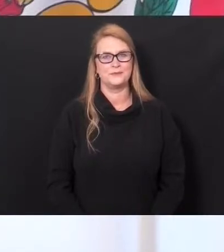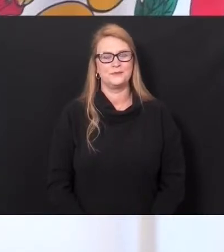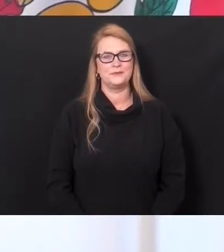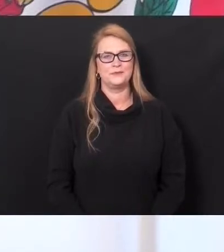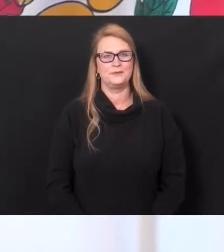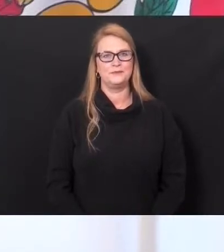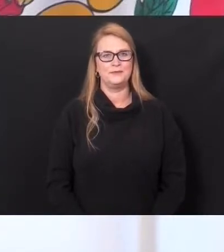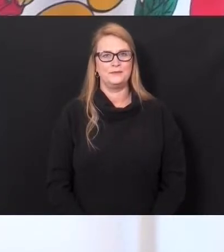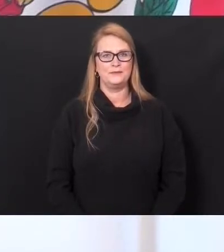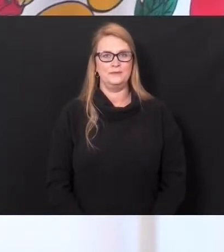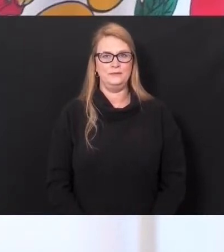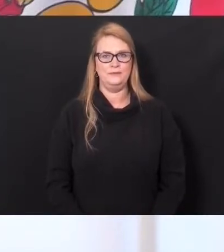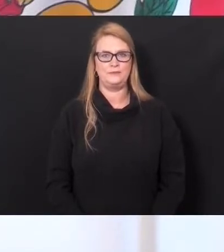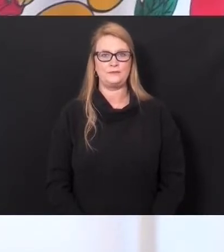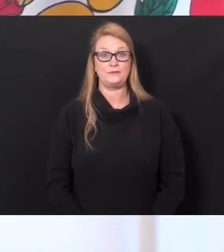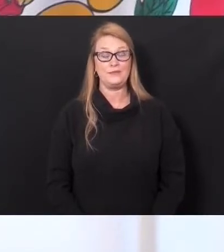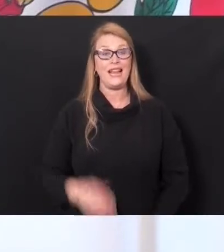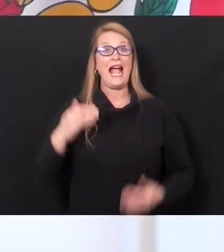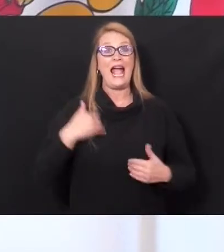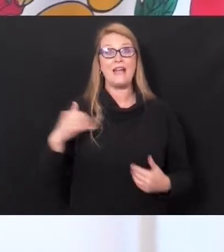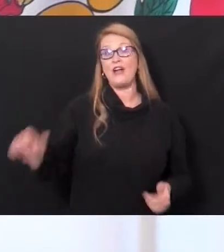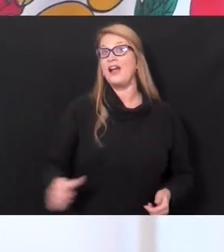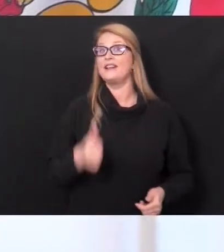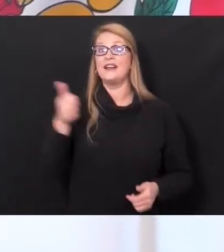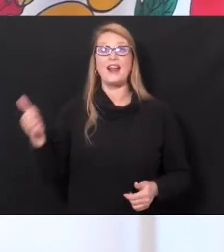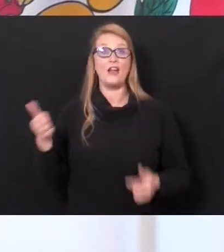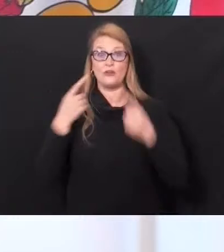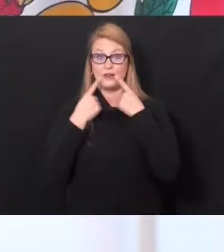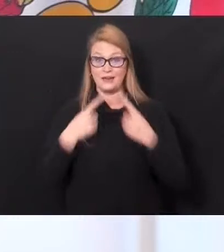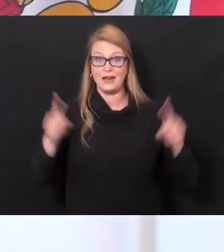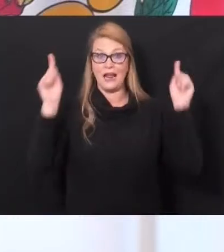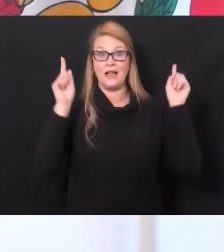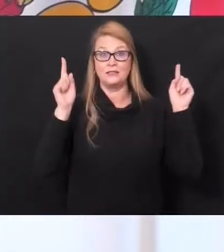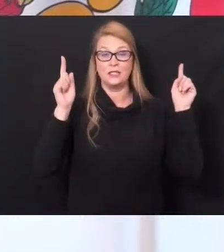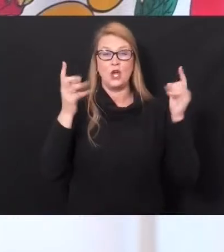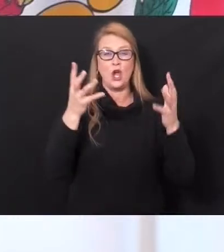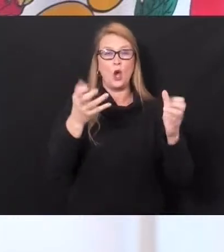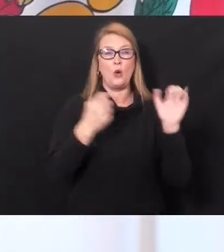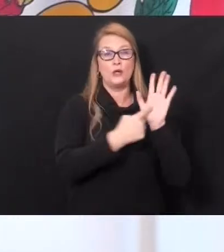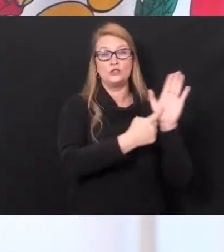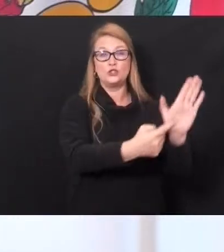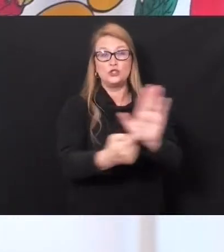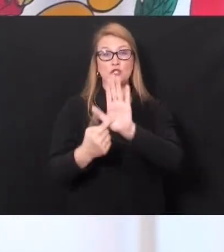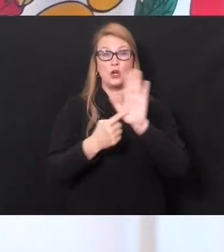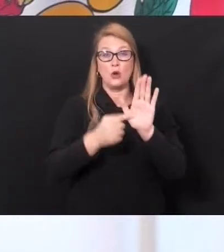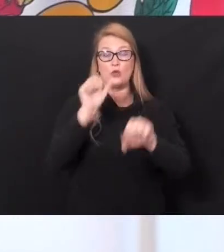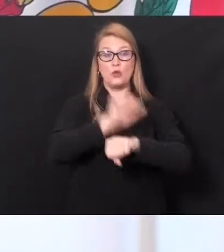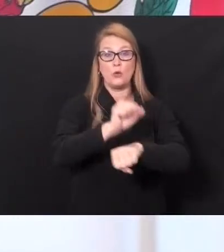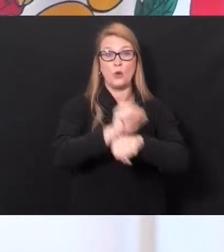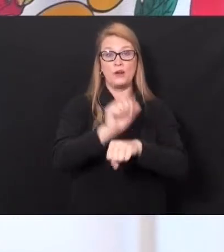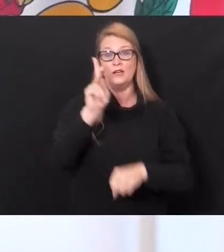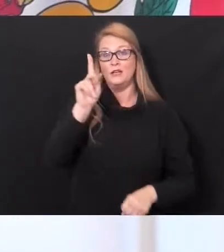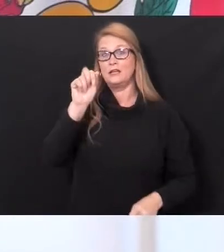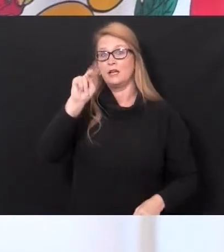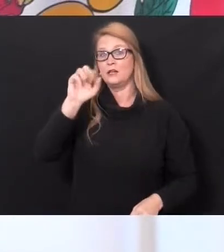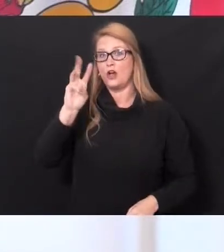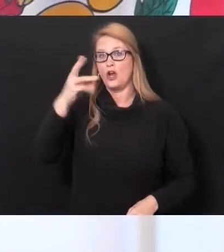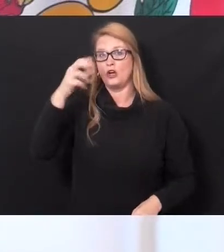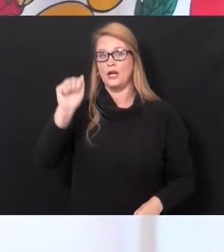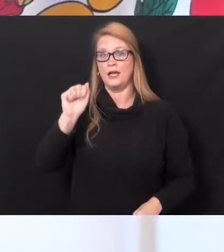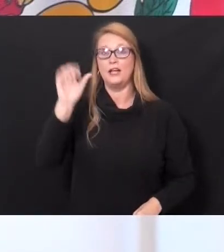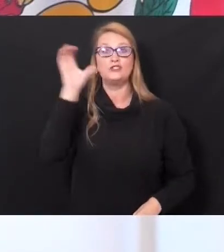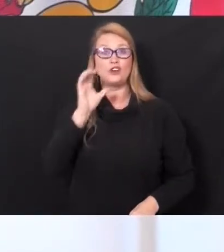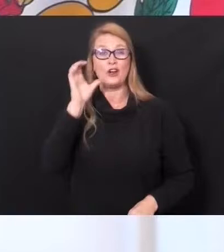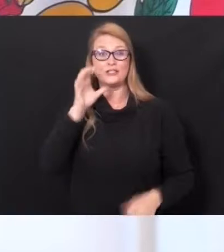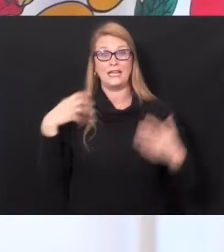Also today, I've got another announcement. I want to highlight the work of the Kanawha Charleston Health Department